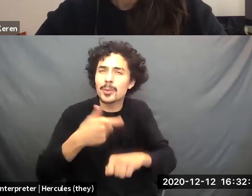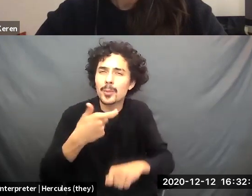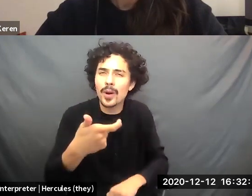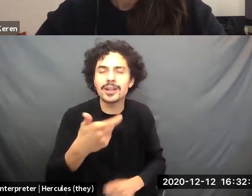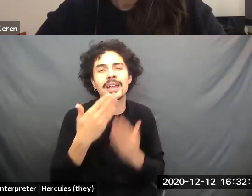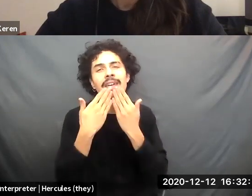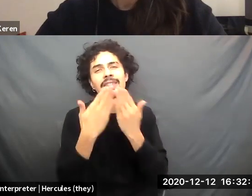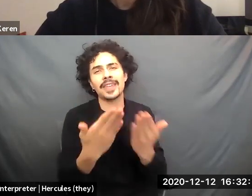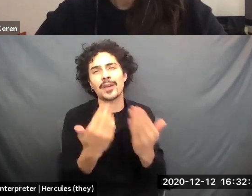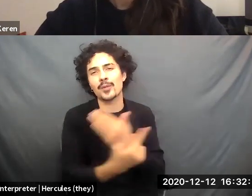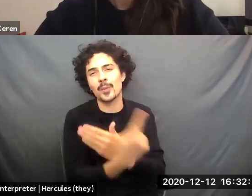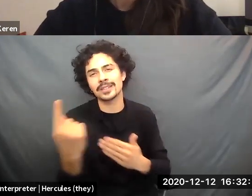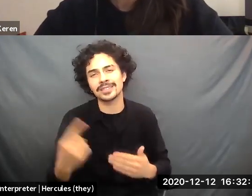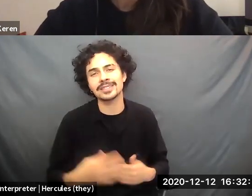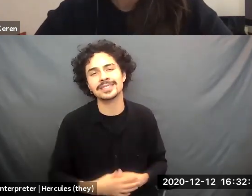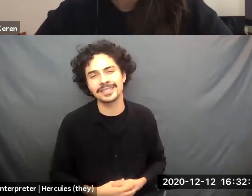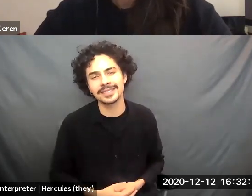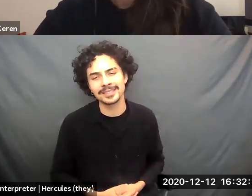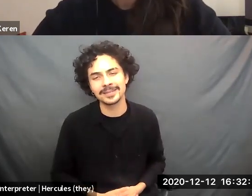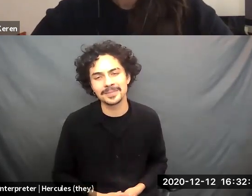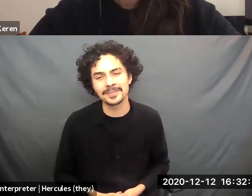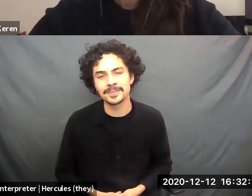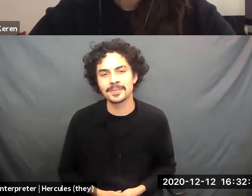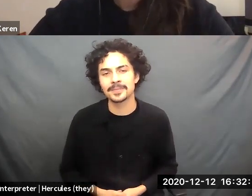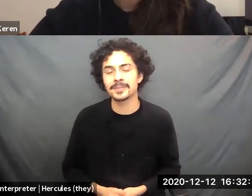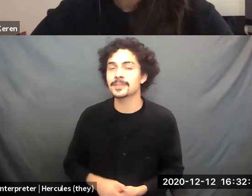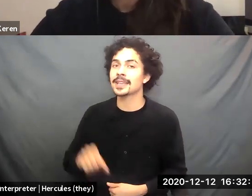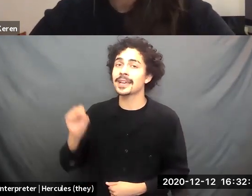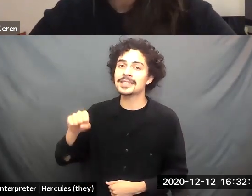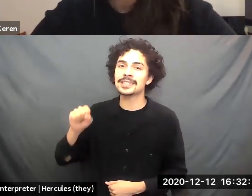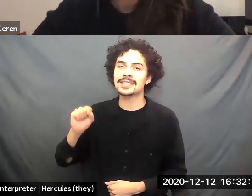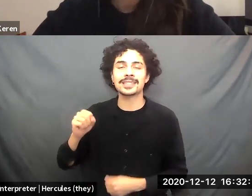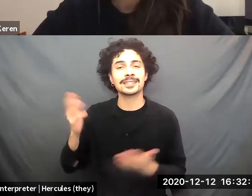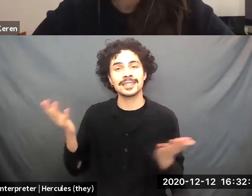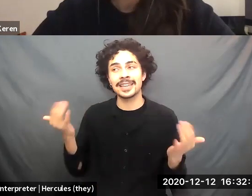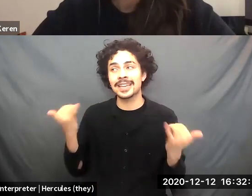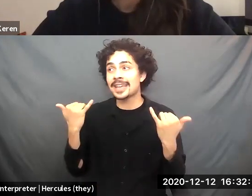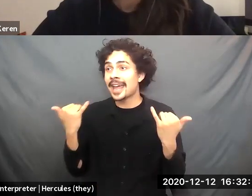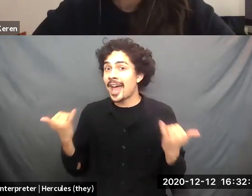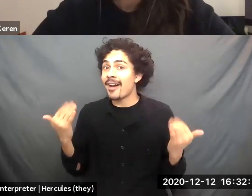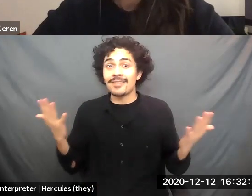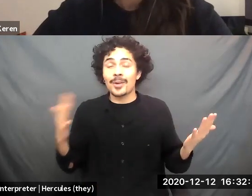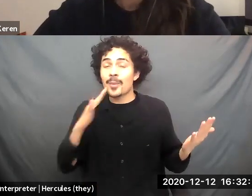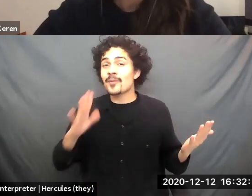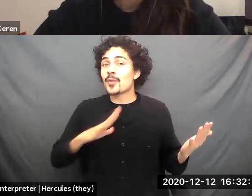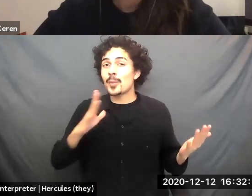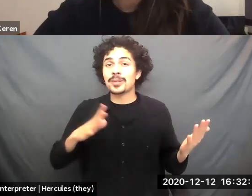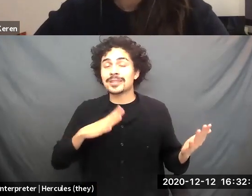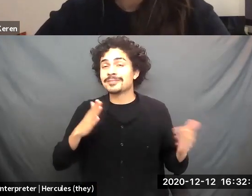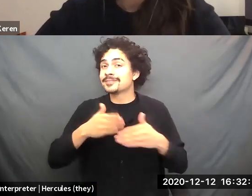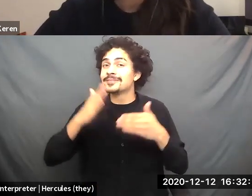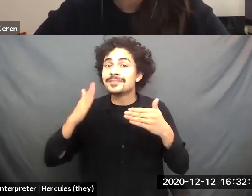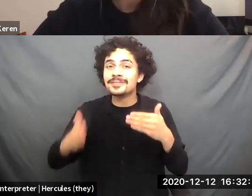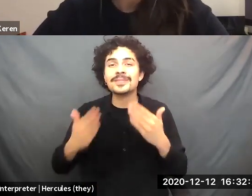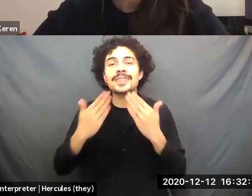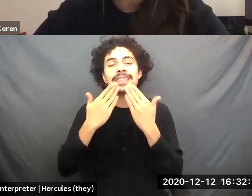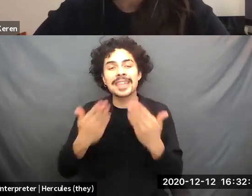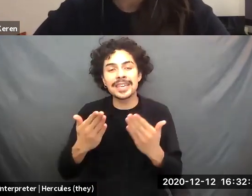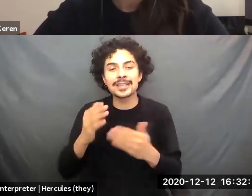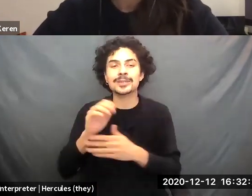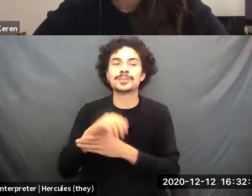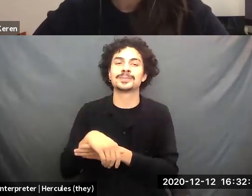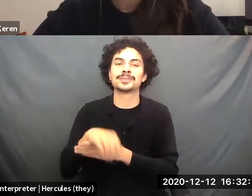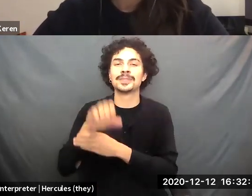all. Yes. Um, so with that, I will formally wrap by saying thank you, Sirika